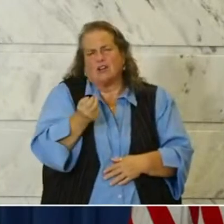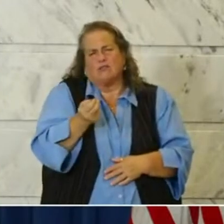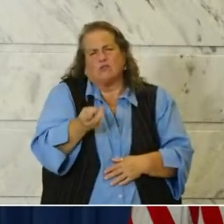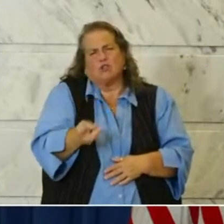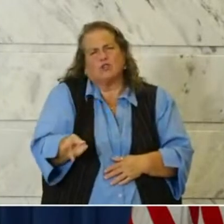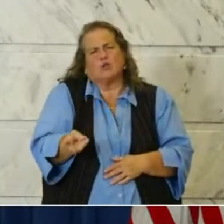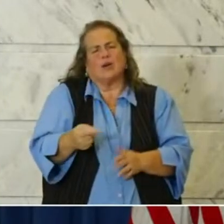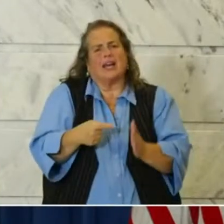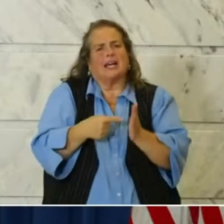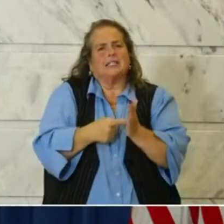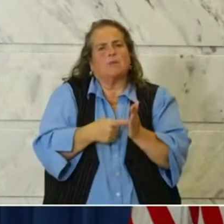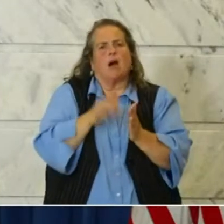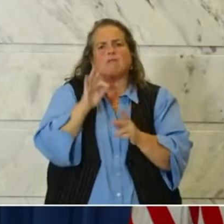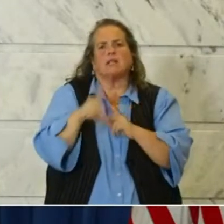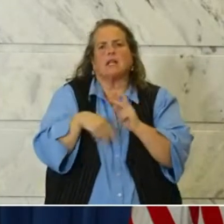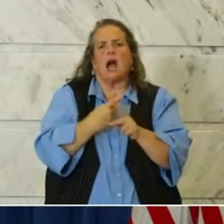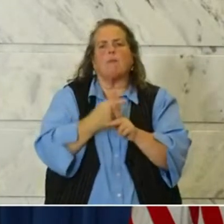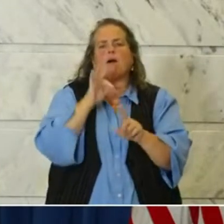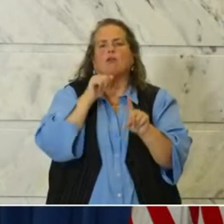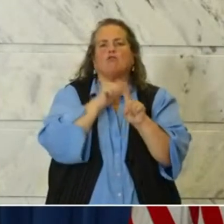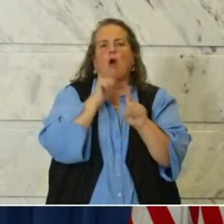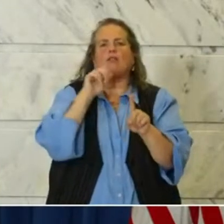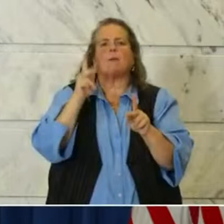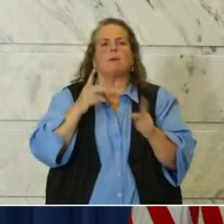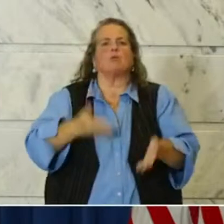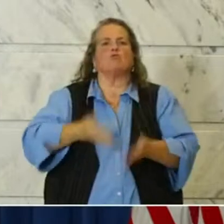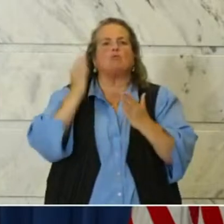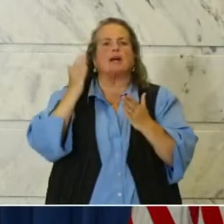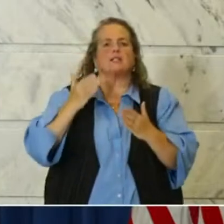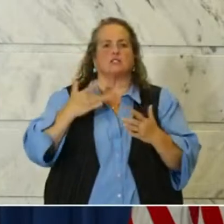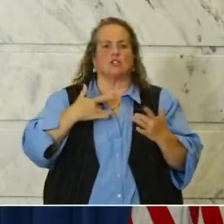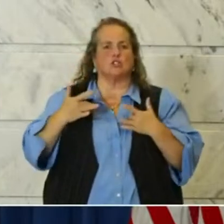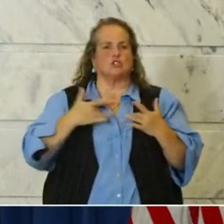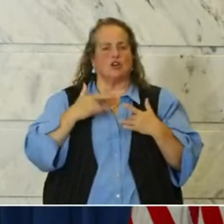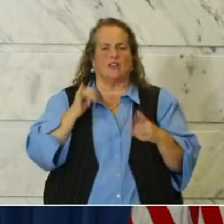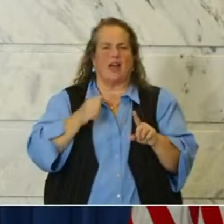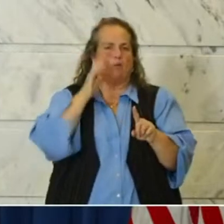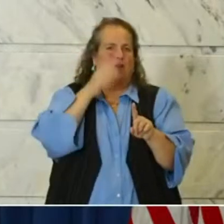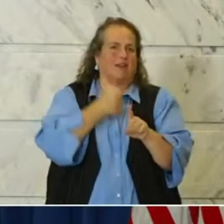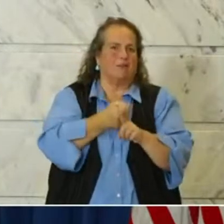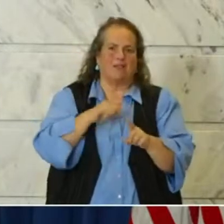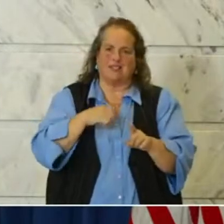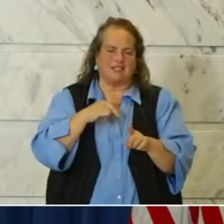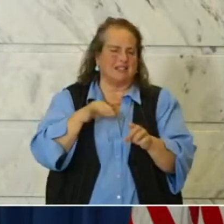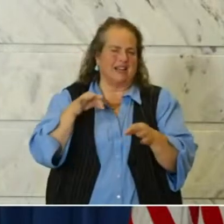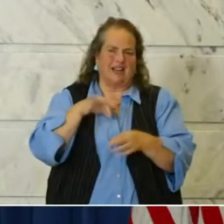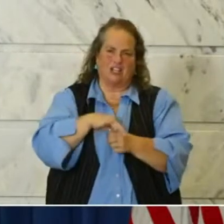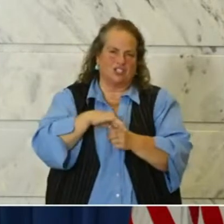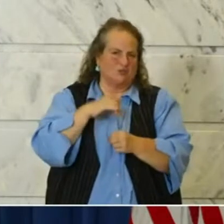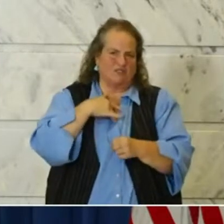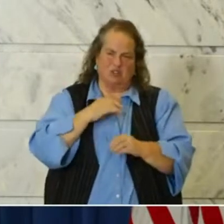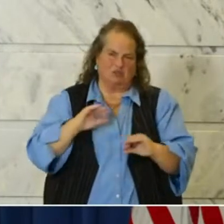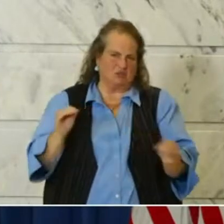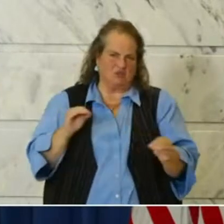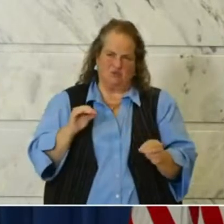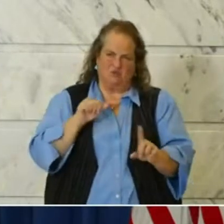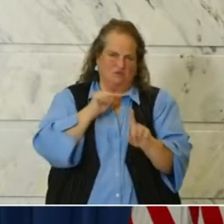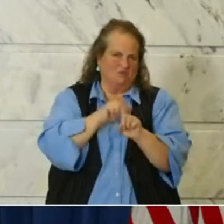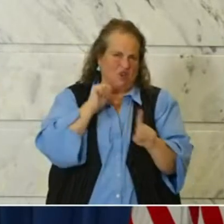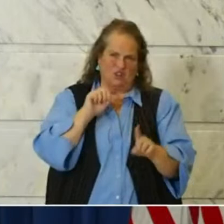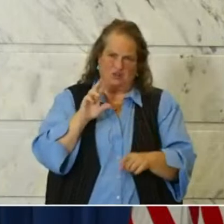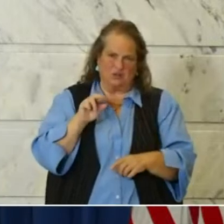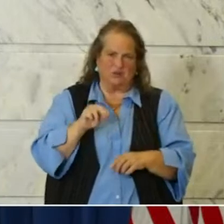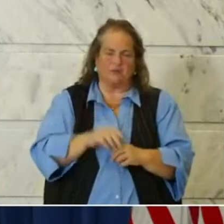of the types of fraud that people raise concerns about that would impact this election. Tom. You haven't mentioned